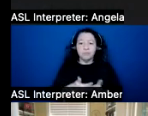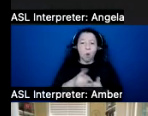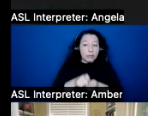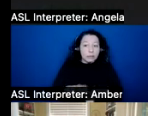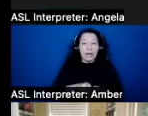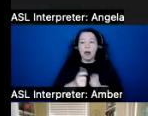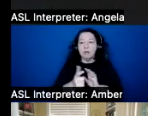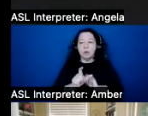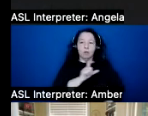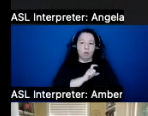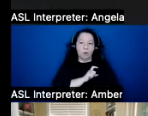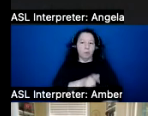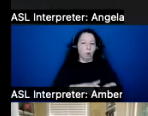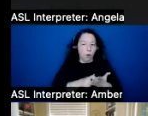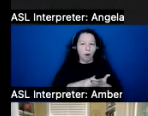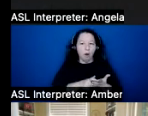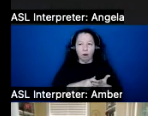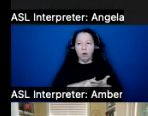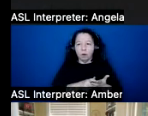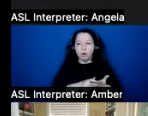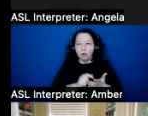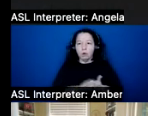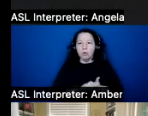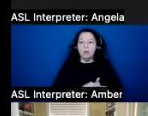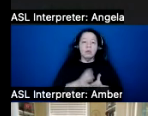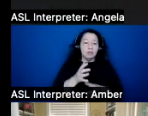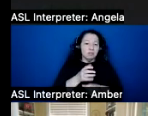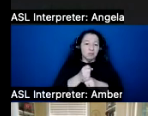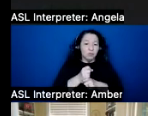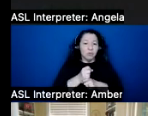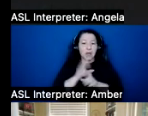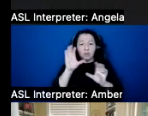do. Obtain search warrants, when necessary, obtain